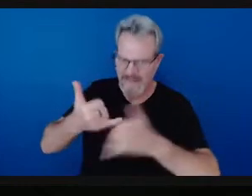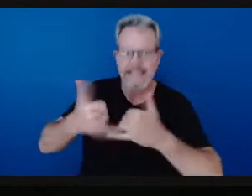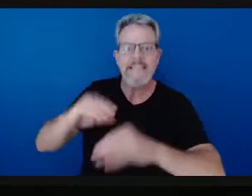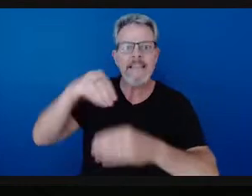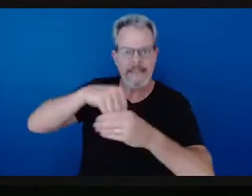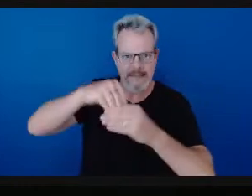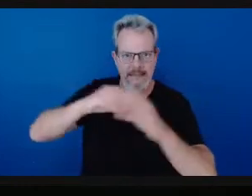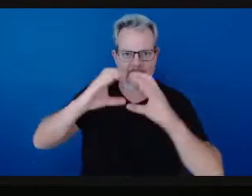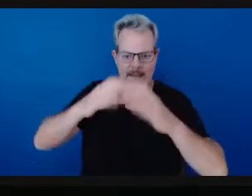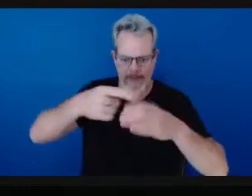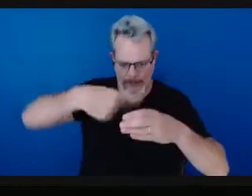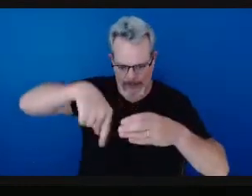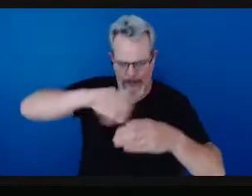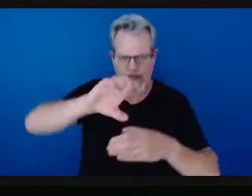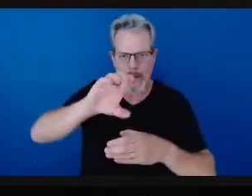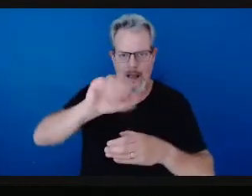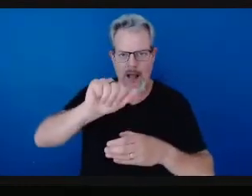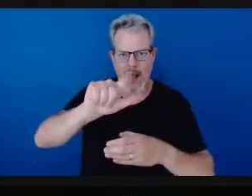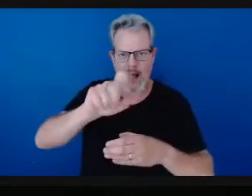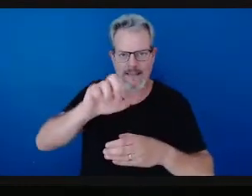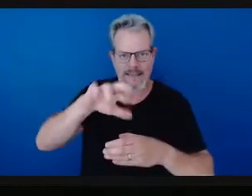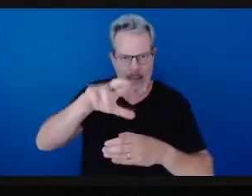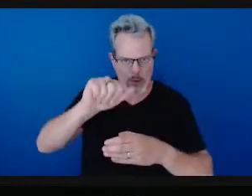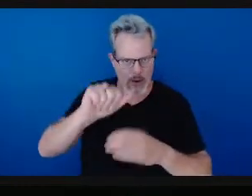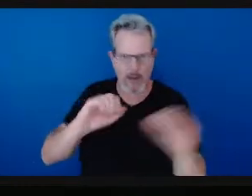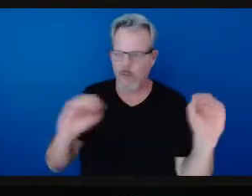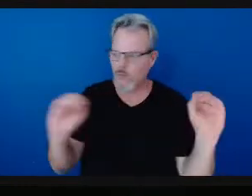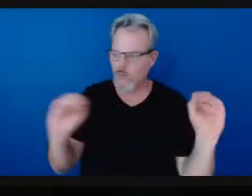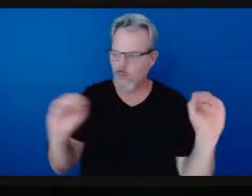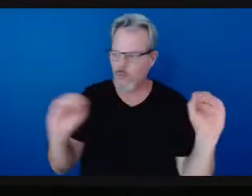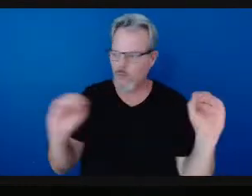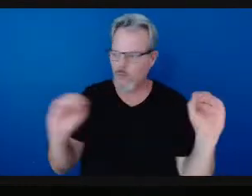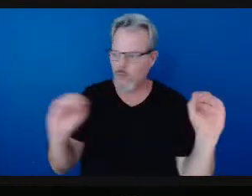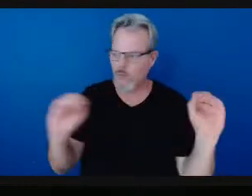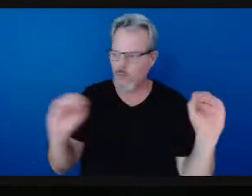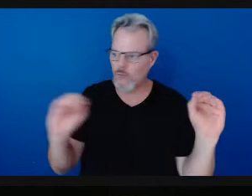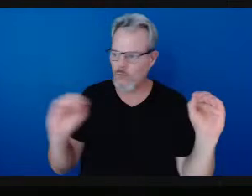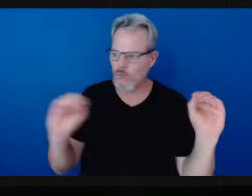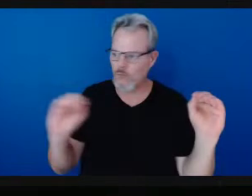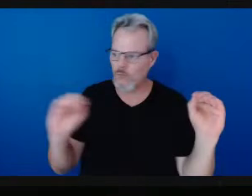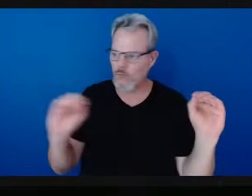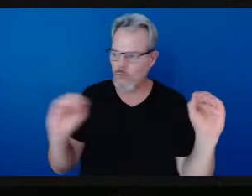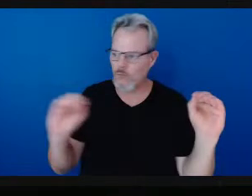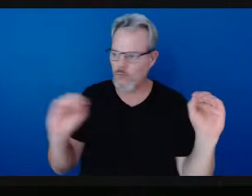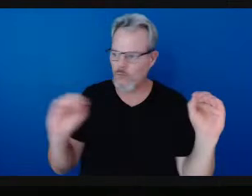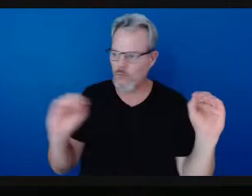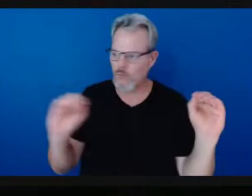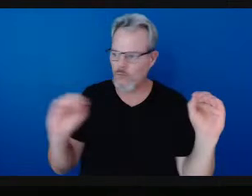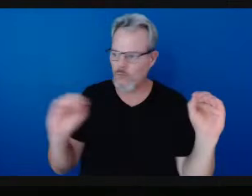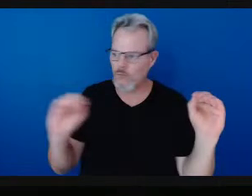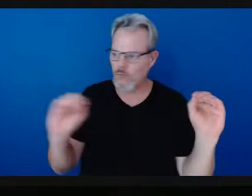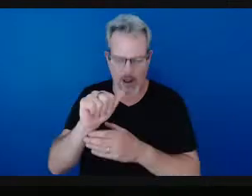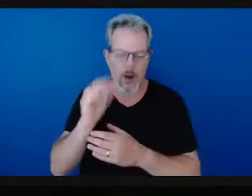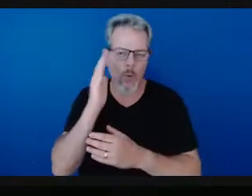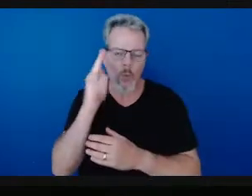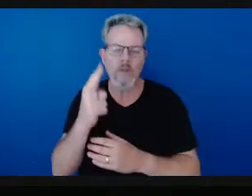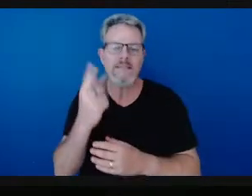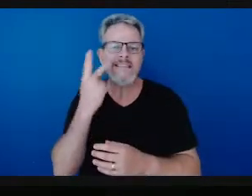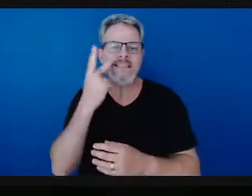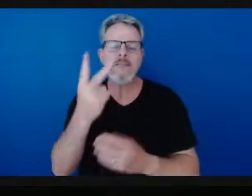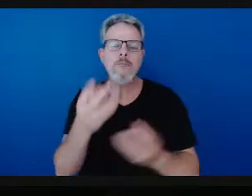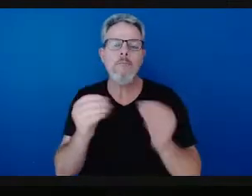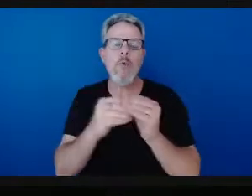rift zones, it's fantastic to see. We've laid out the patterns and the issues. We will likely come back to you guys with our next update